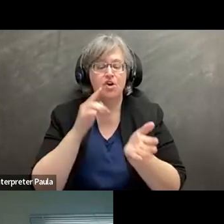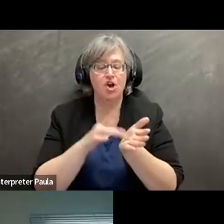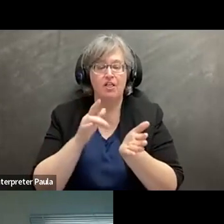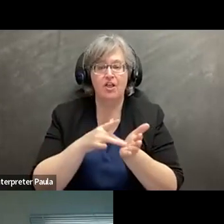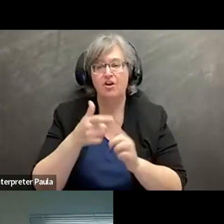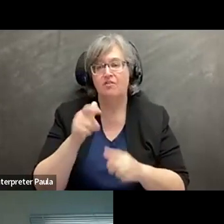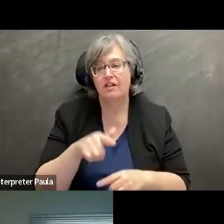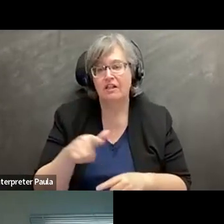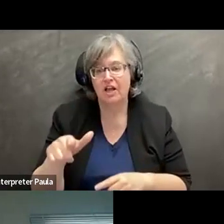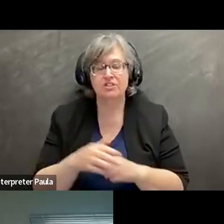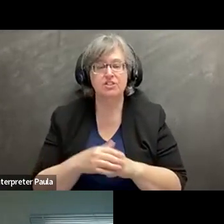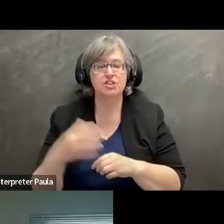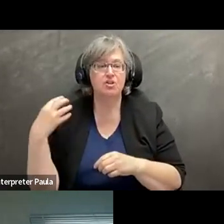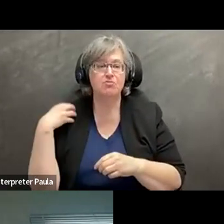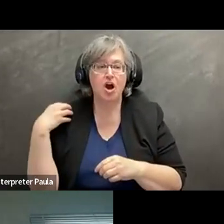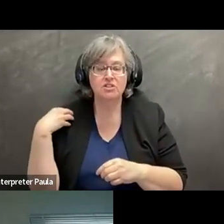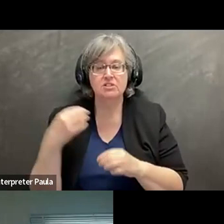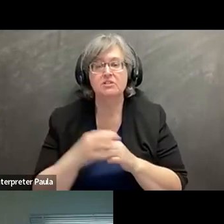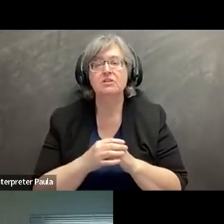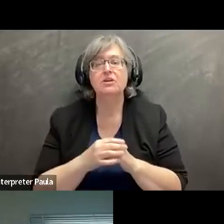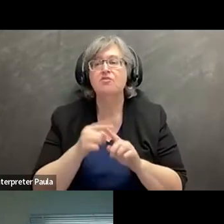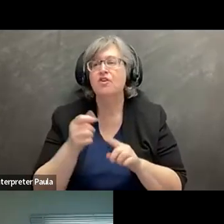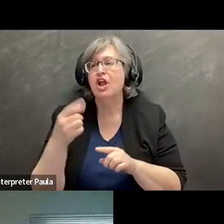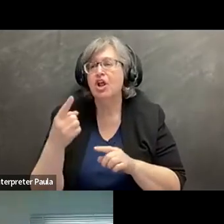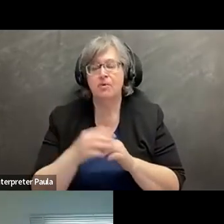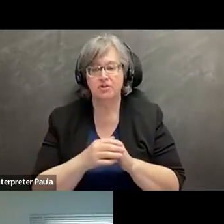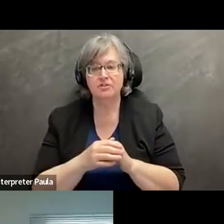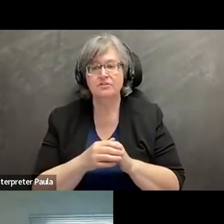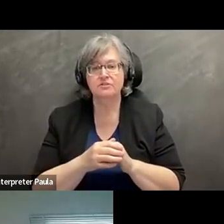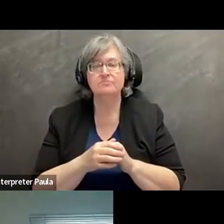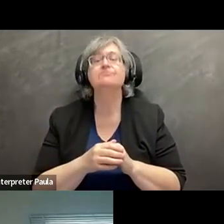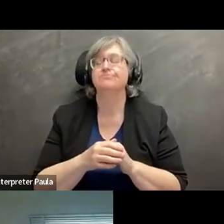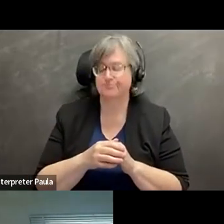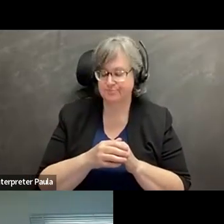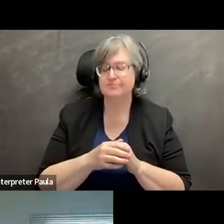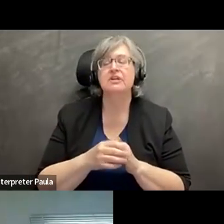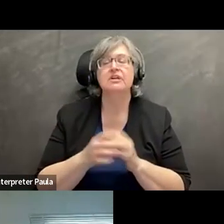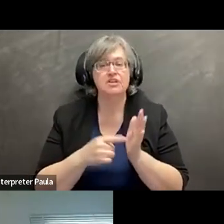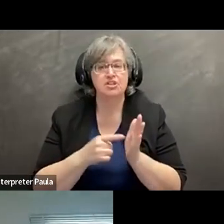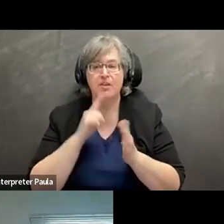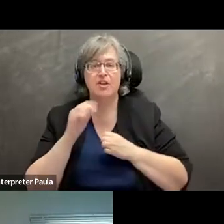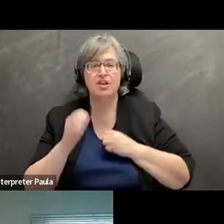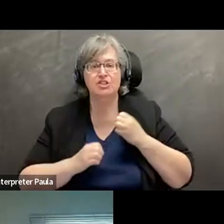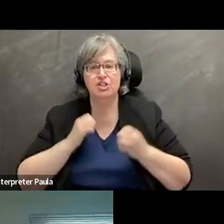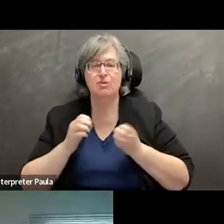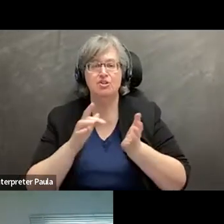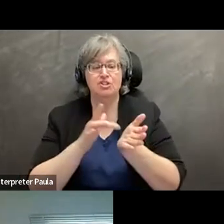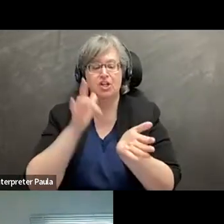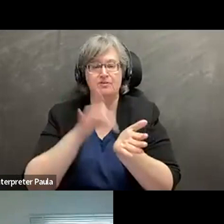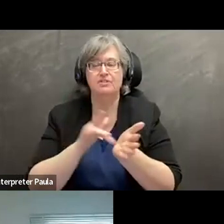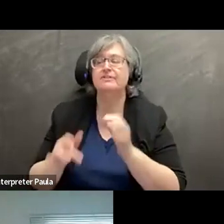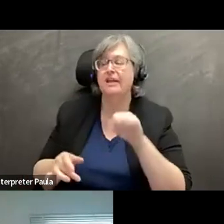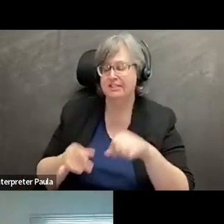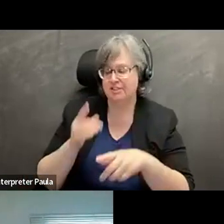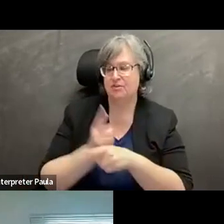their bosses, from anyone and everyone. And at times there's also emotional exploitation that occurs